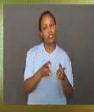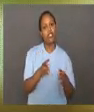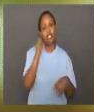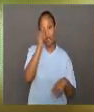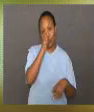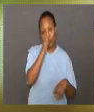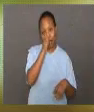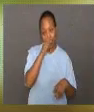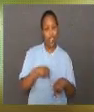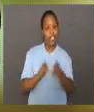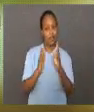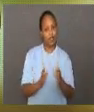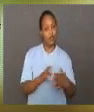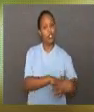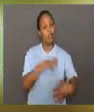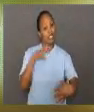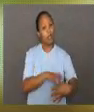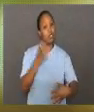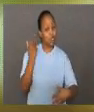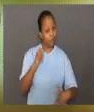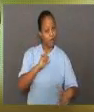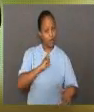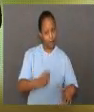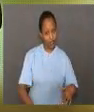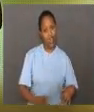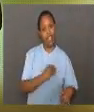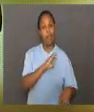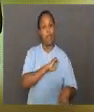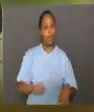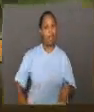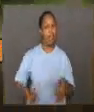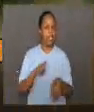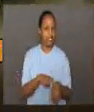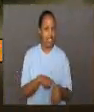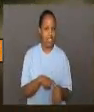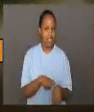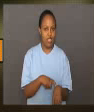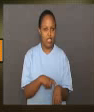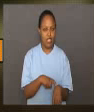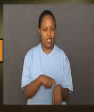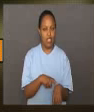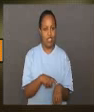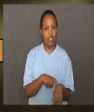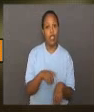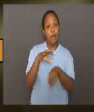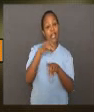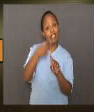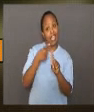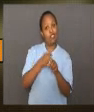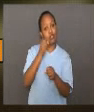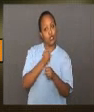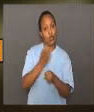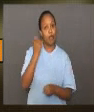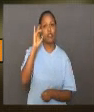of Ethiopia were exploited in the feudal and imperial times. Tenants were required to